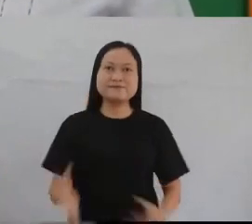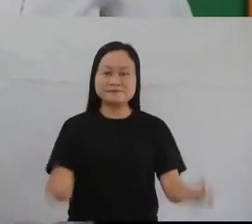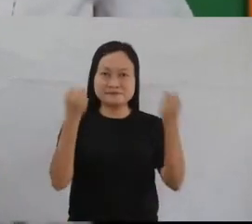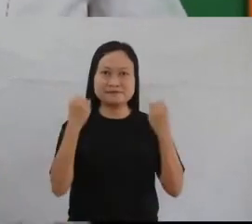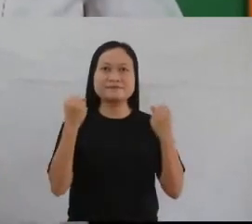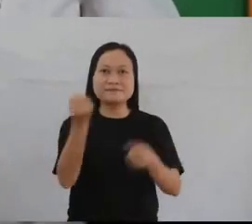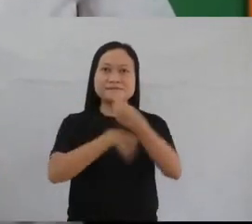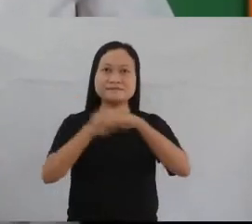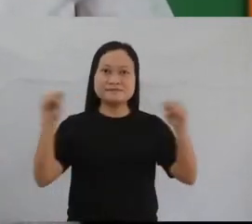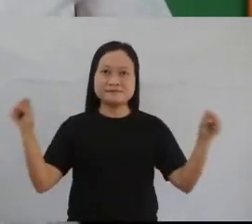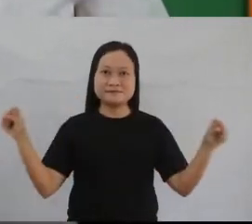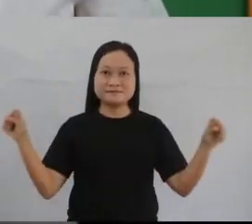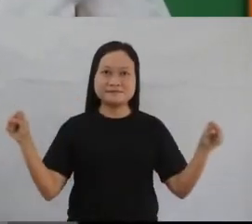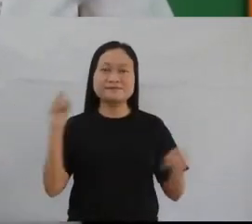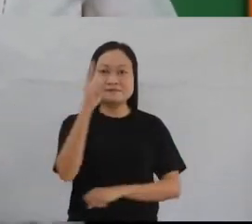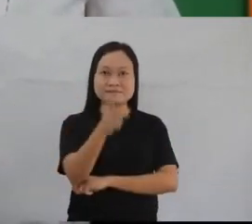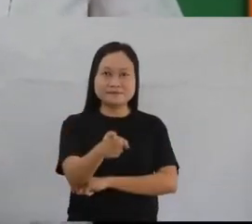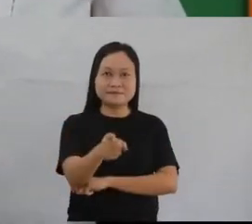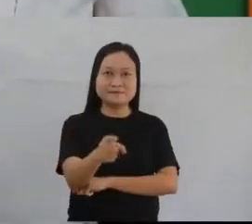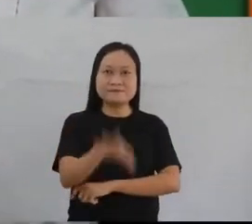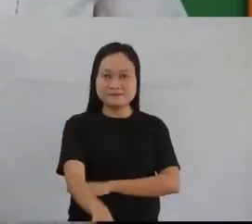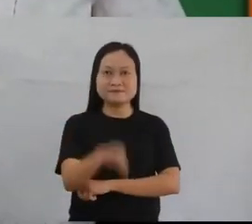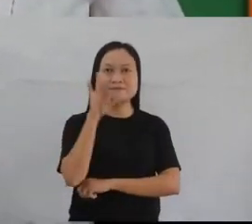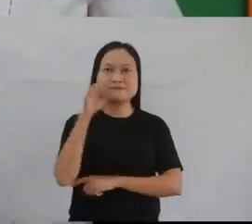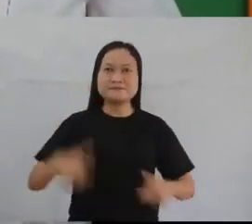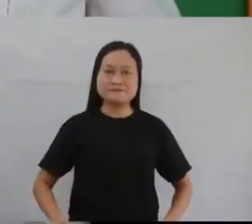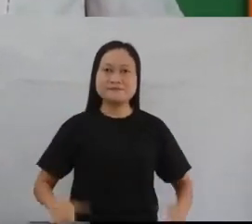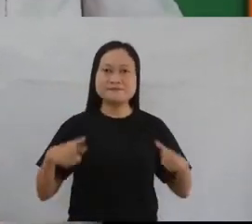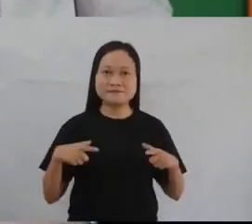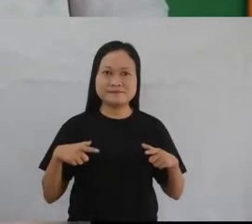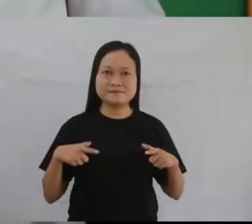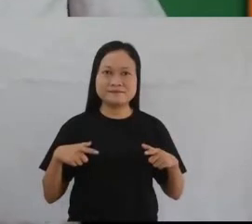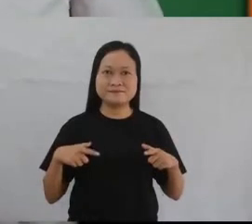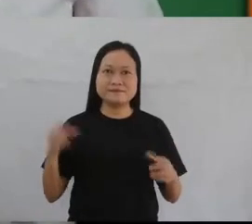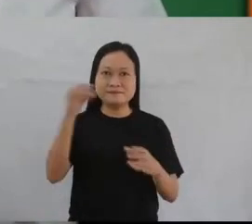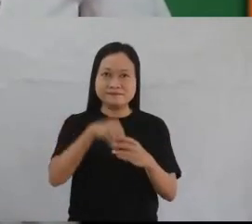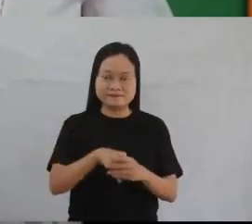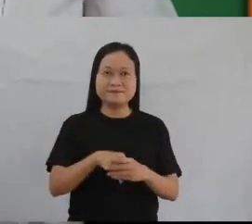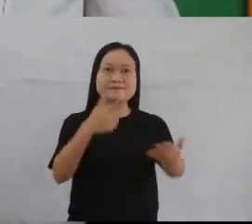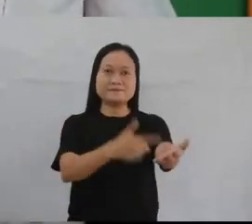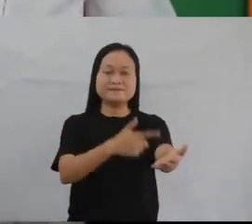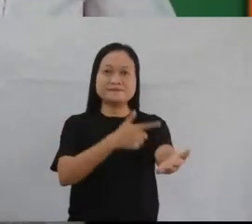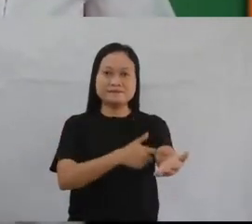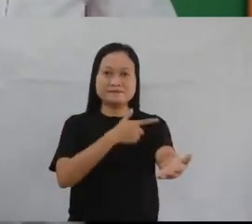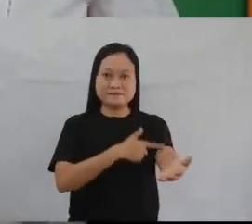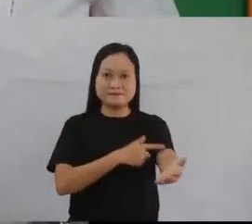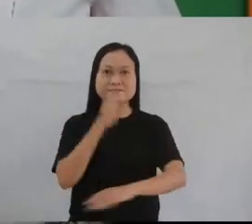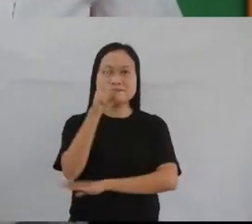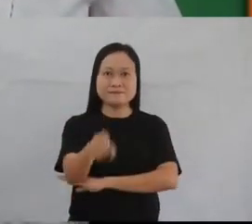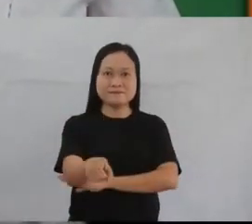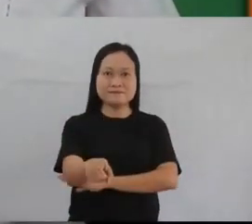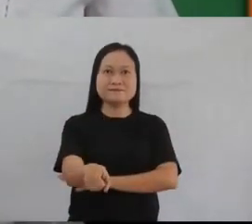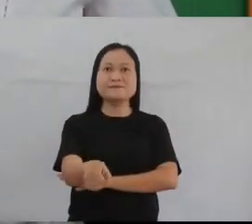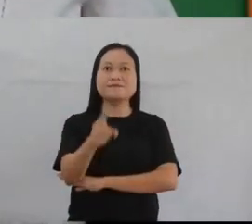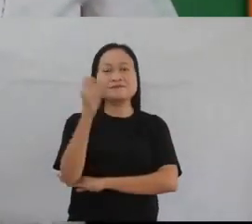science, especially with human decisions in life. In this lesson, you will be able